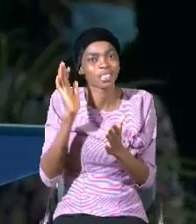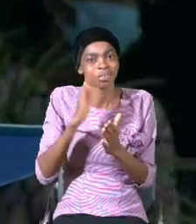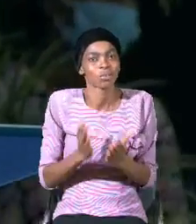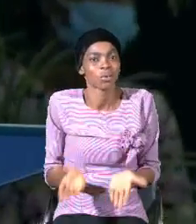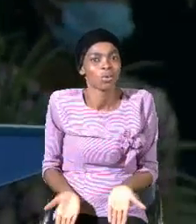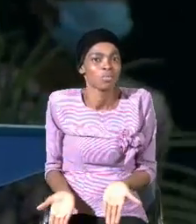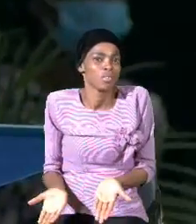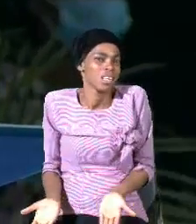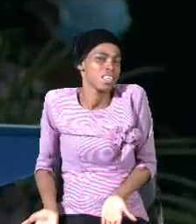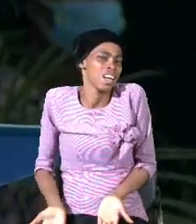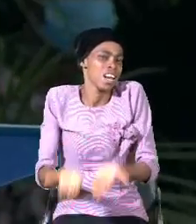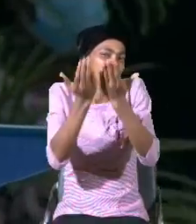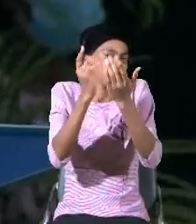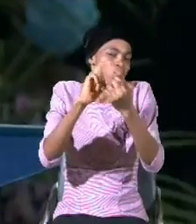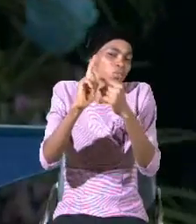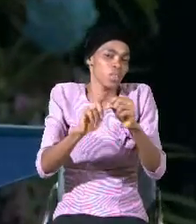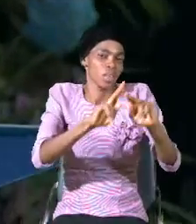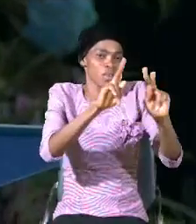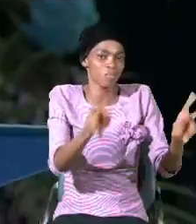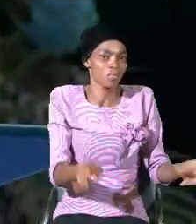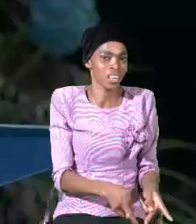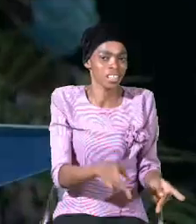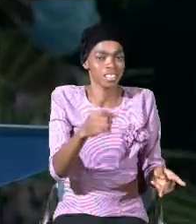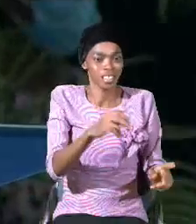honor. Remain seated.